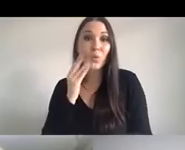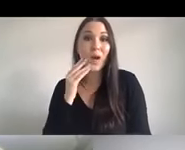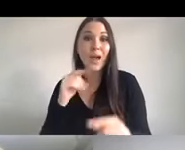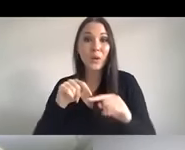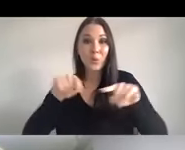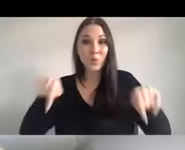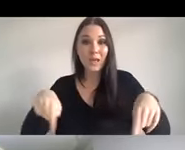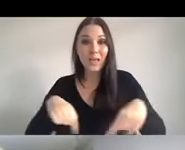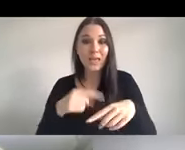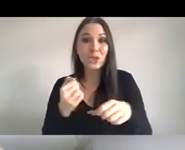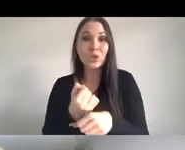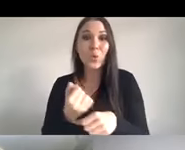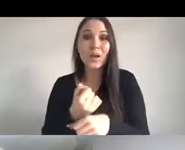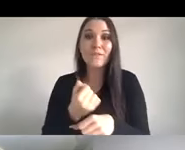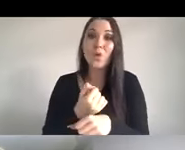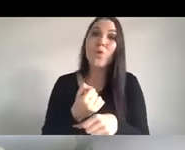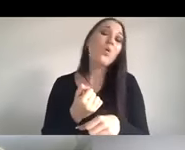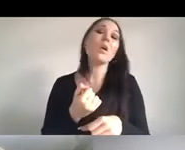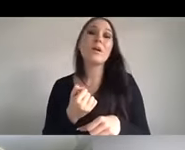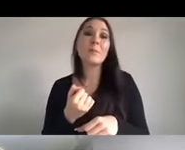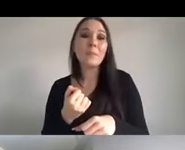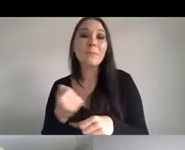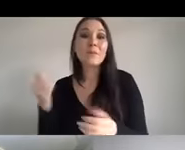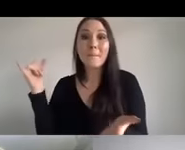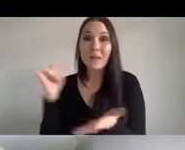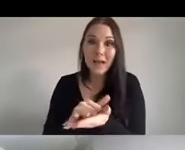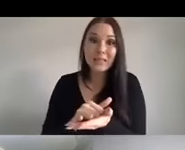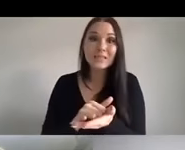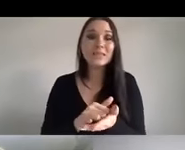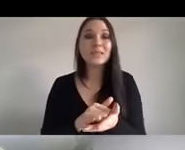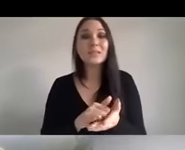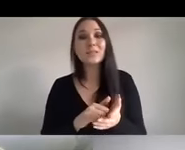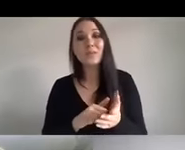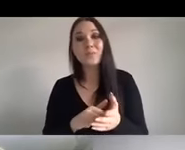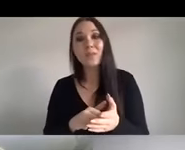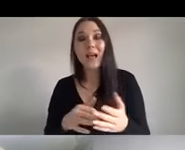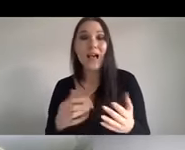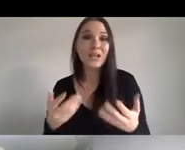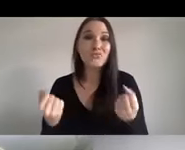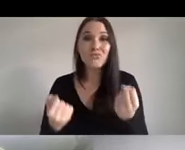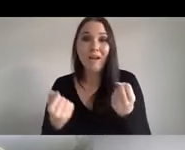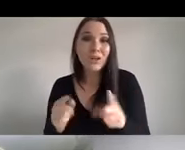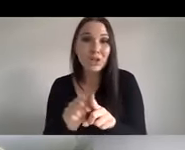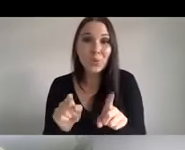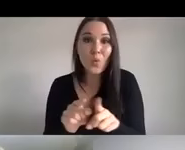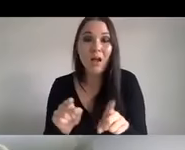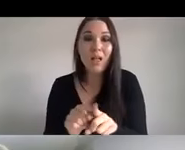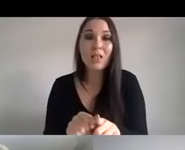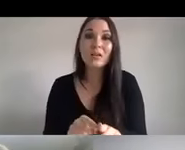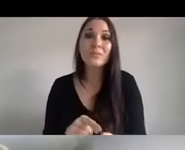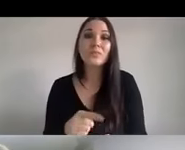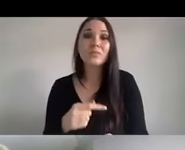have here SORA. We do it for aviation. We have the D0178, and we do it for automated driving with ISO 26262 and